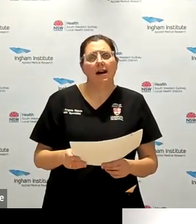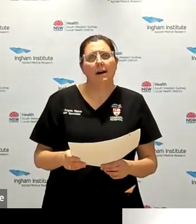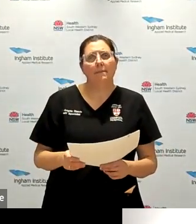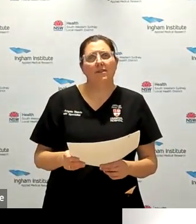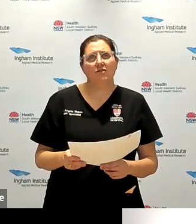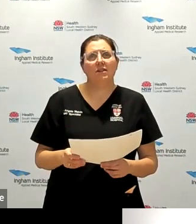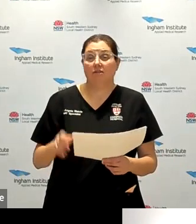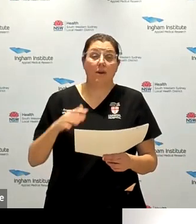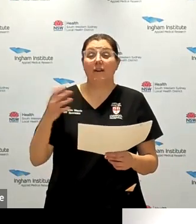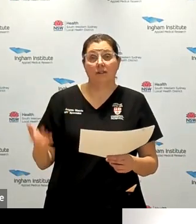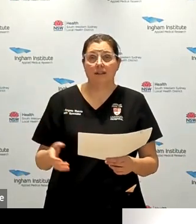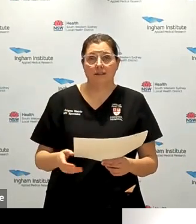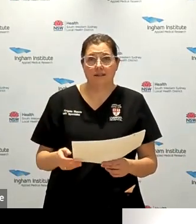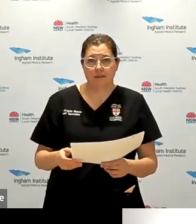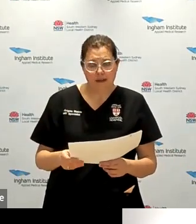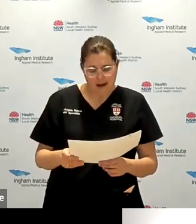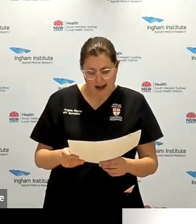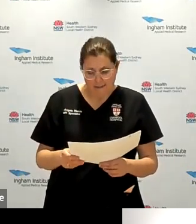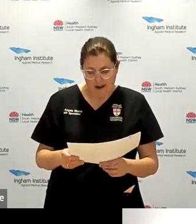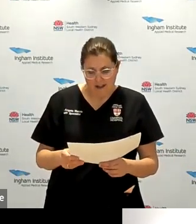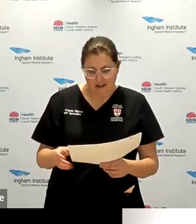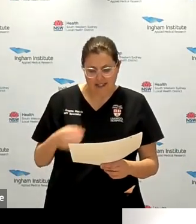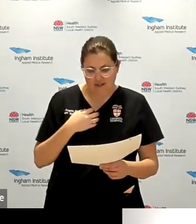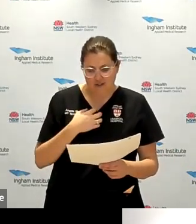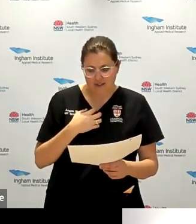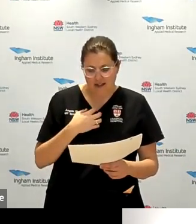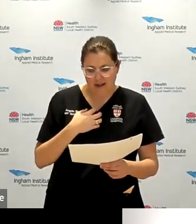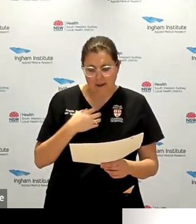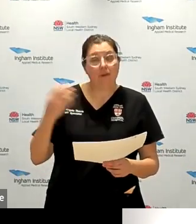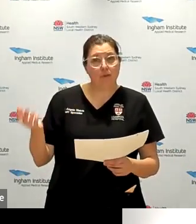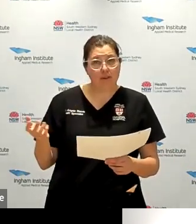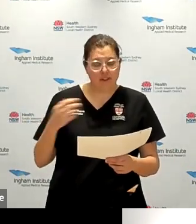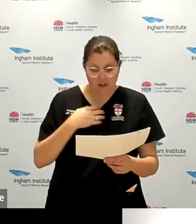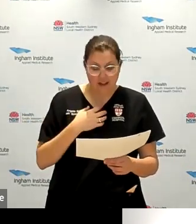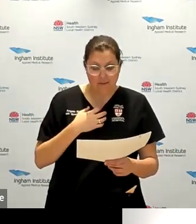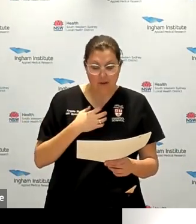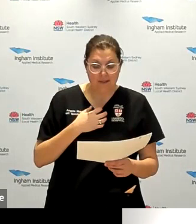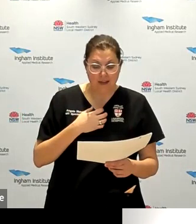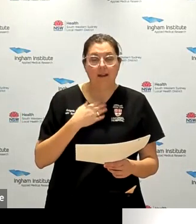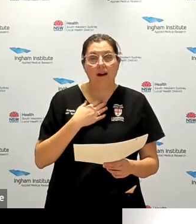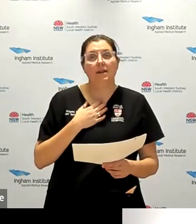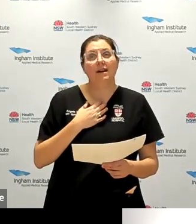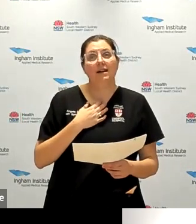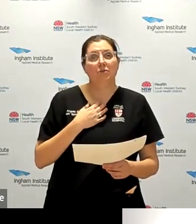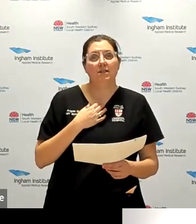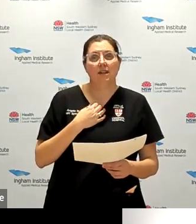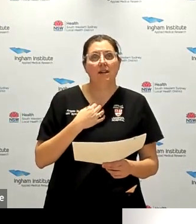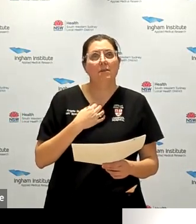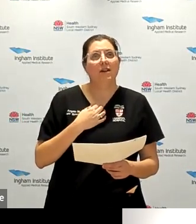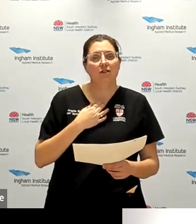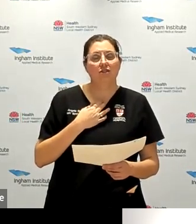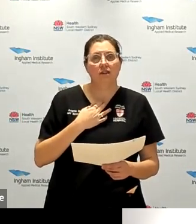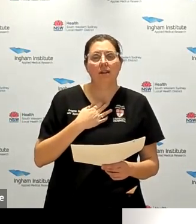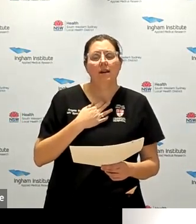journey through our healthcare system, I'd like to introduce a pre-recorded video that Mermisaid Ahmed has put